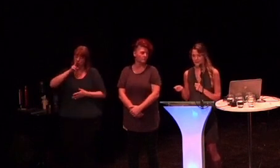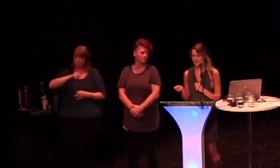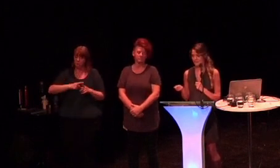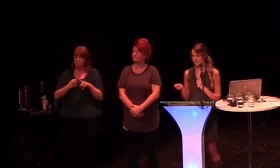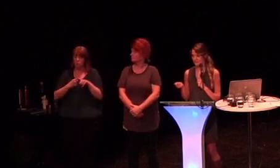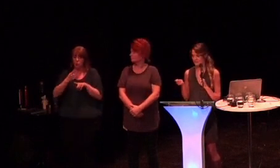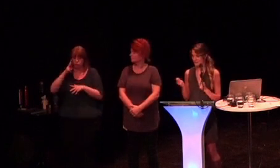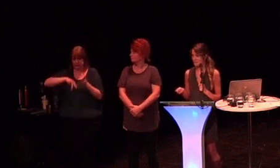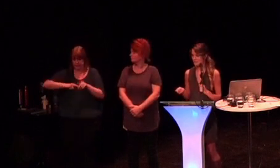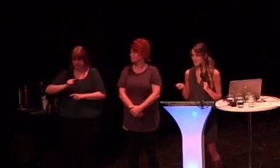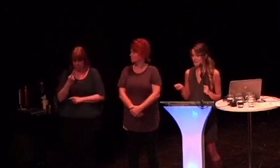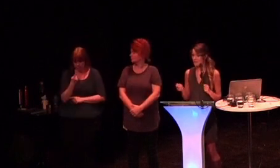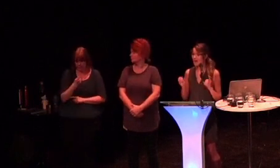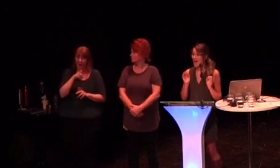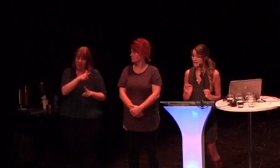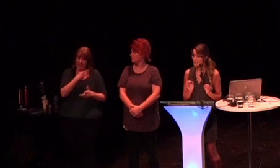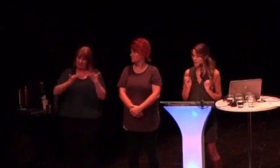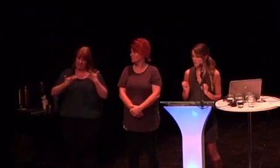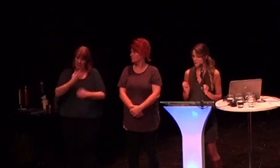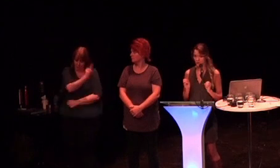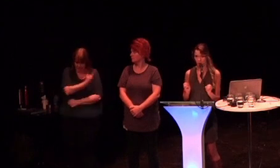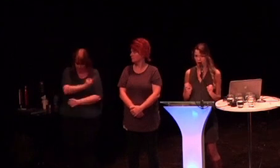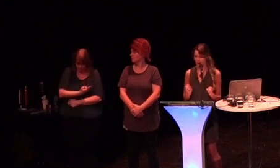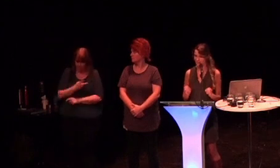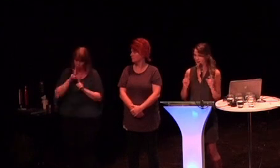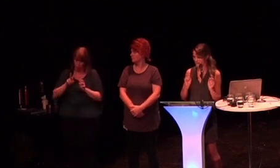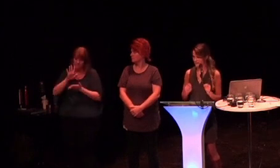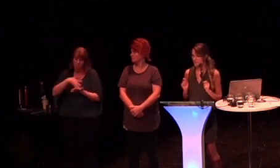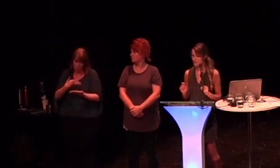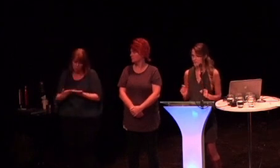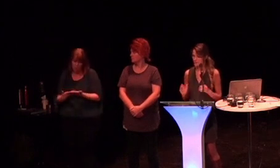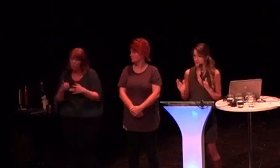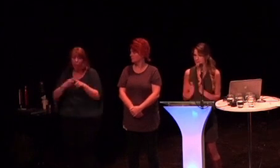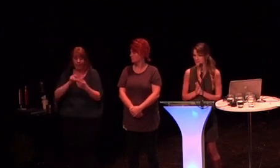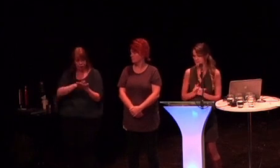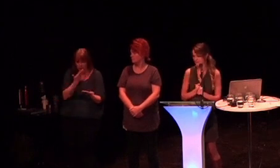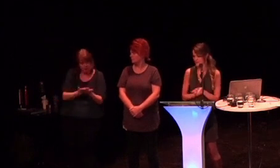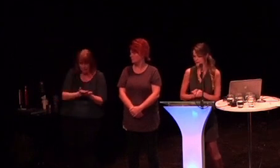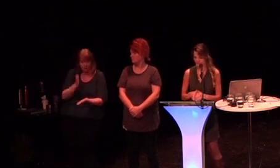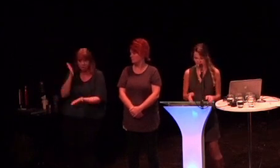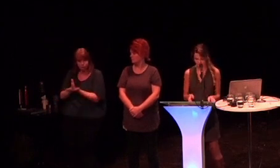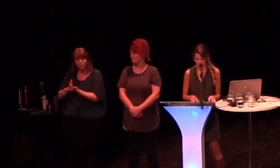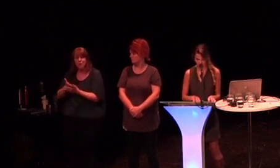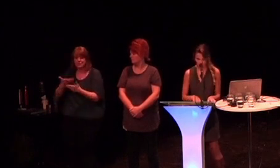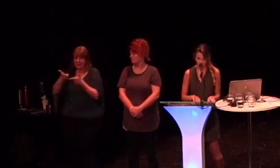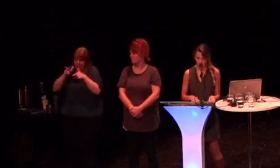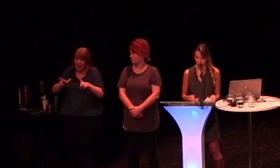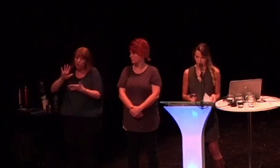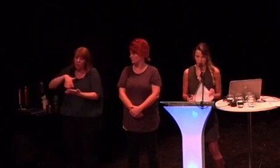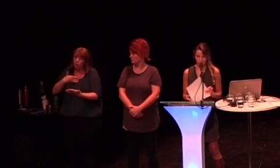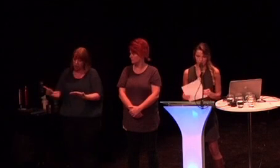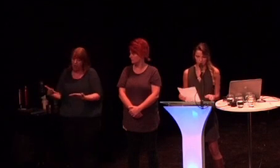what it looks like in sign language as poetry, not as an English translation, because this existed in sign language